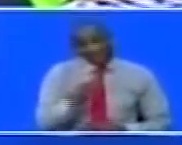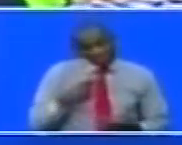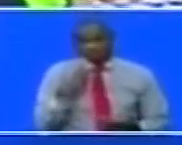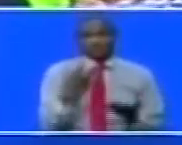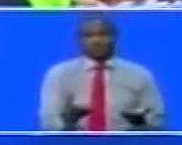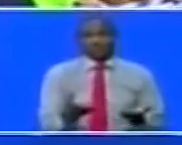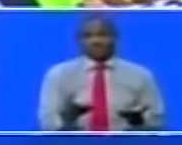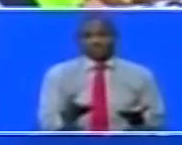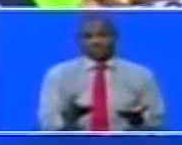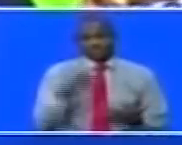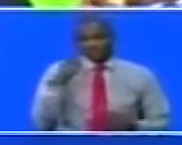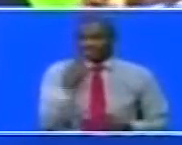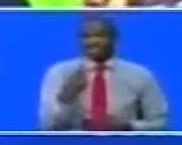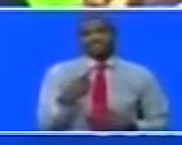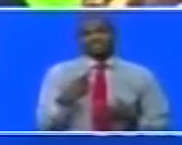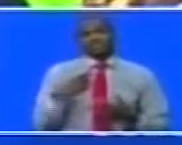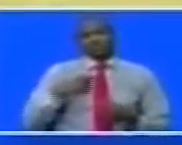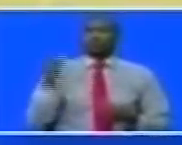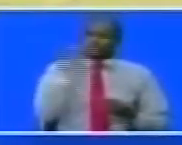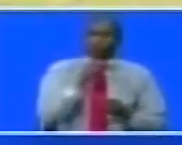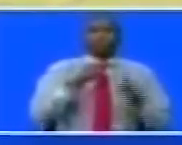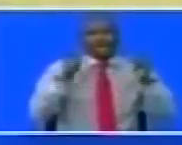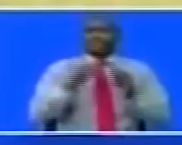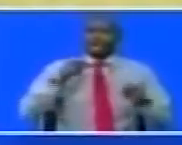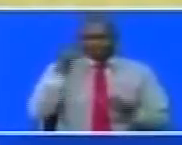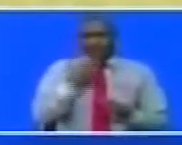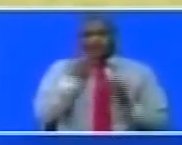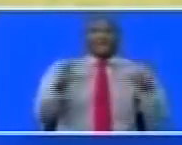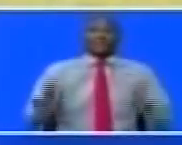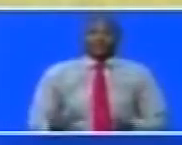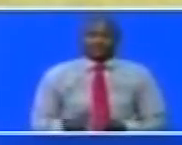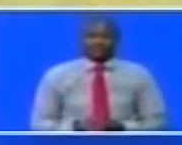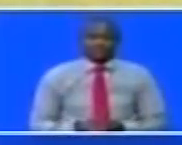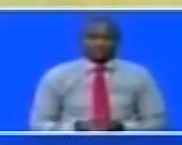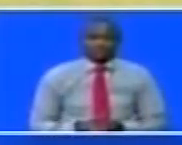insinuate other things that we have not said. Don't put words in my mouth.